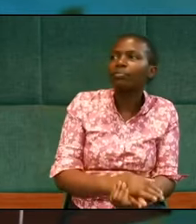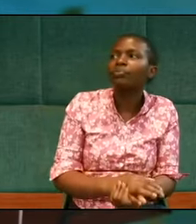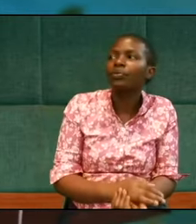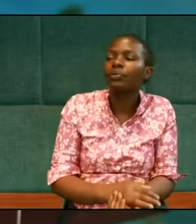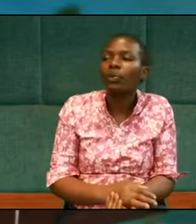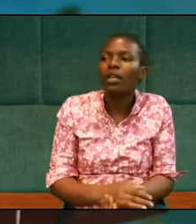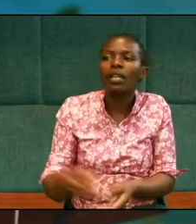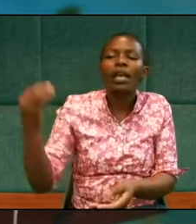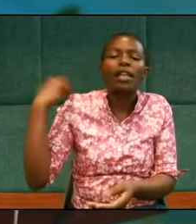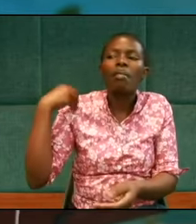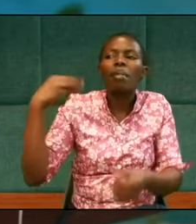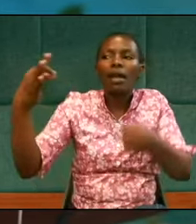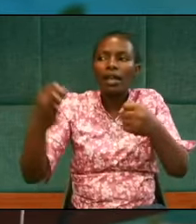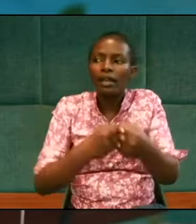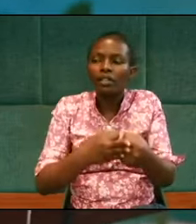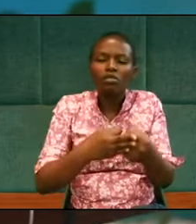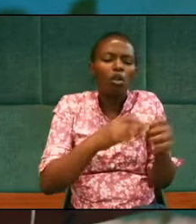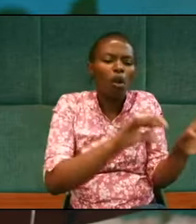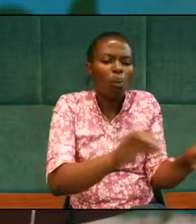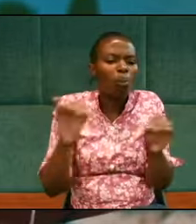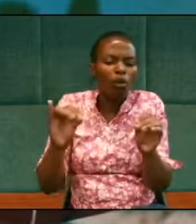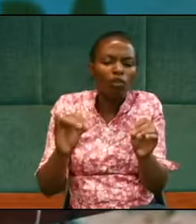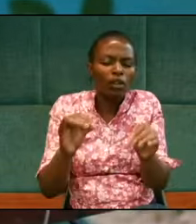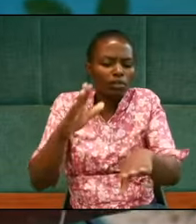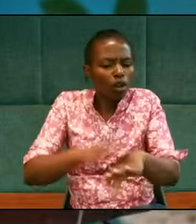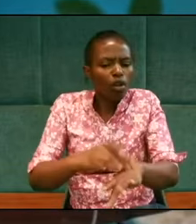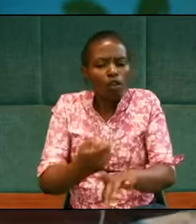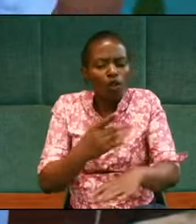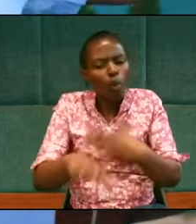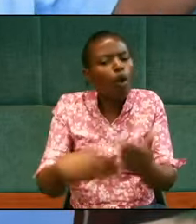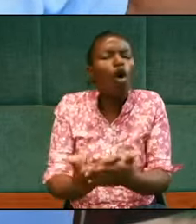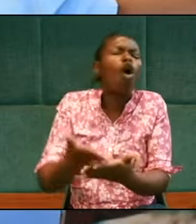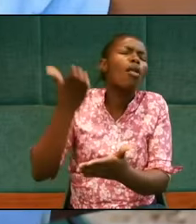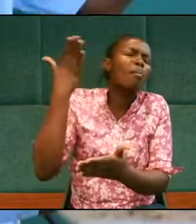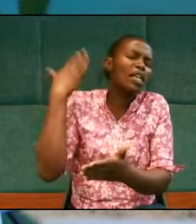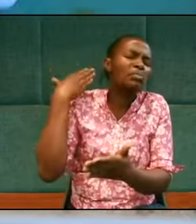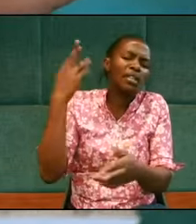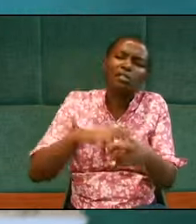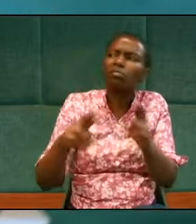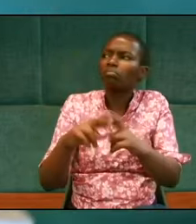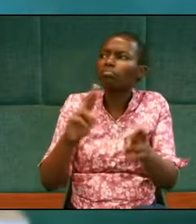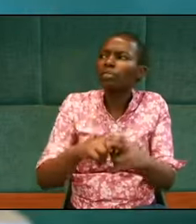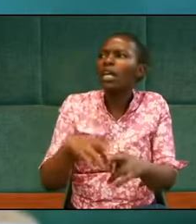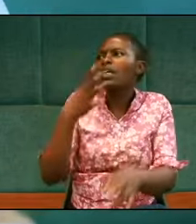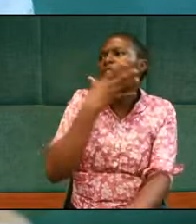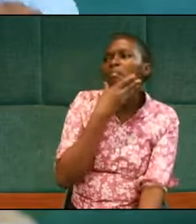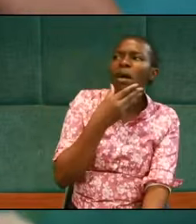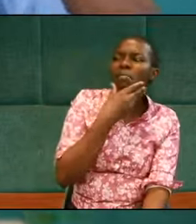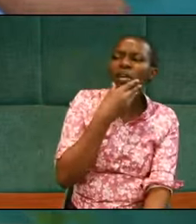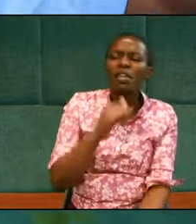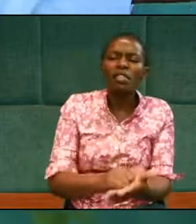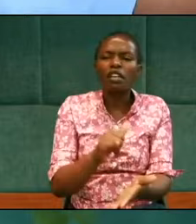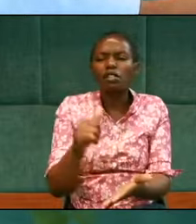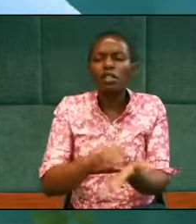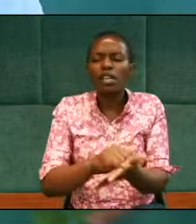know you are ready? You must have moved on with past relationship. The man who disvirgin you, the young man, you